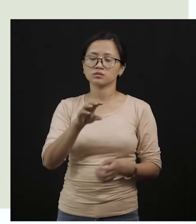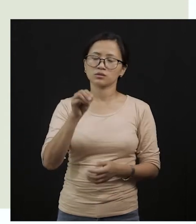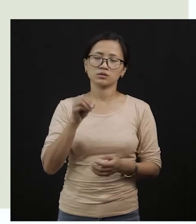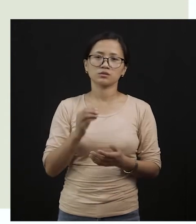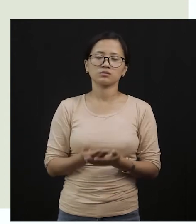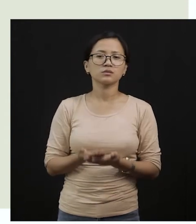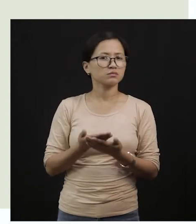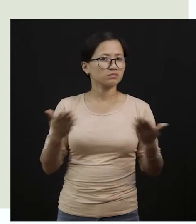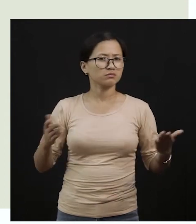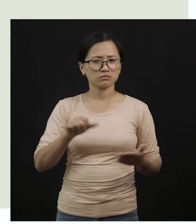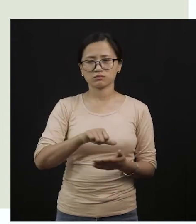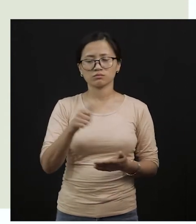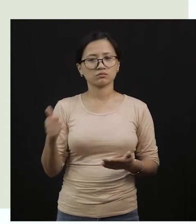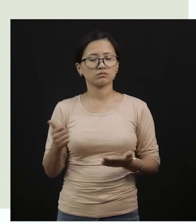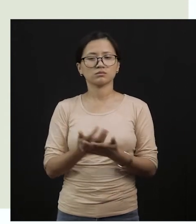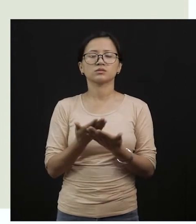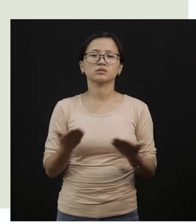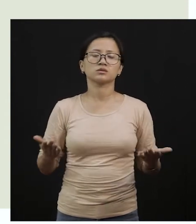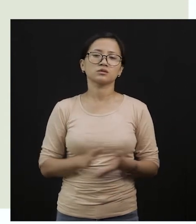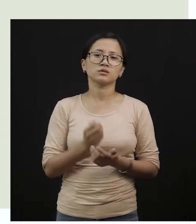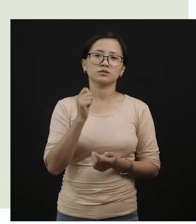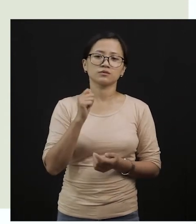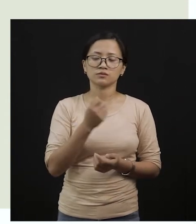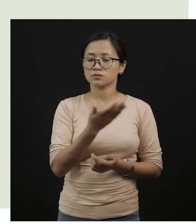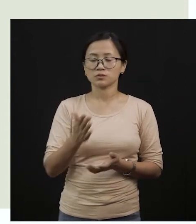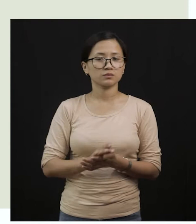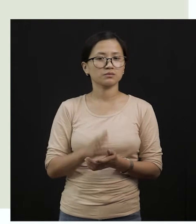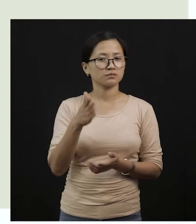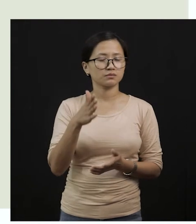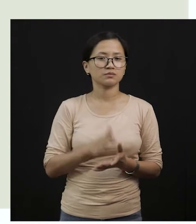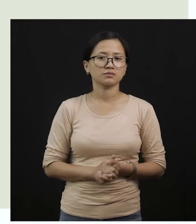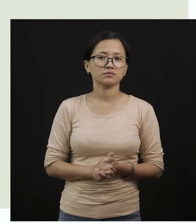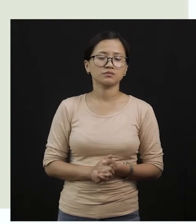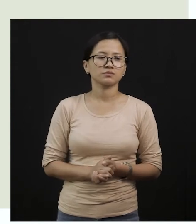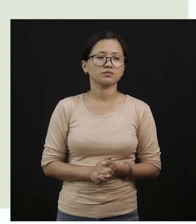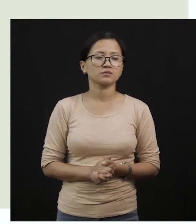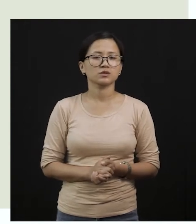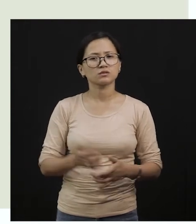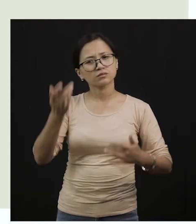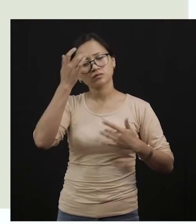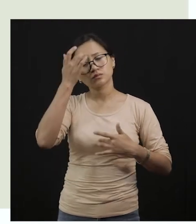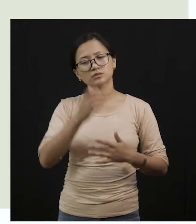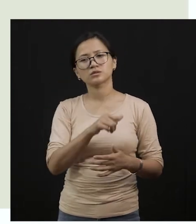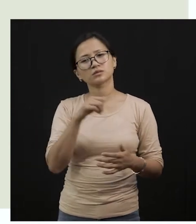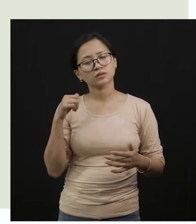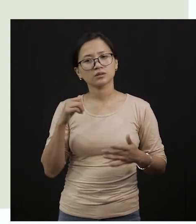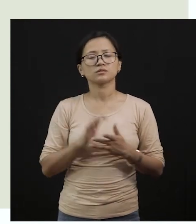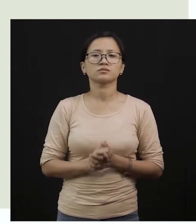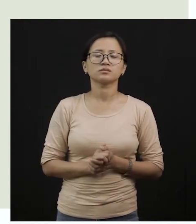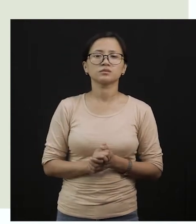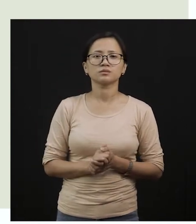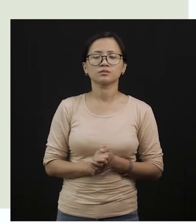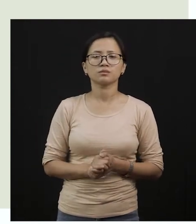back from them. And they also work caring for the sick and the old, right? Not only for the sick and dying, but